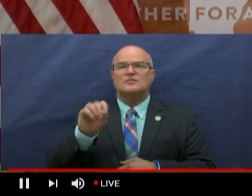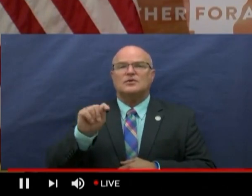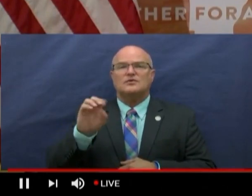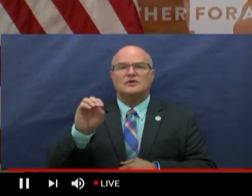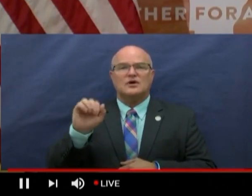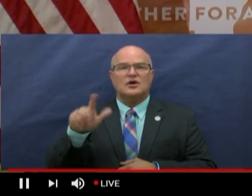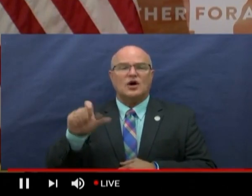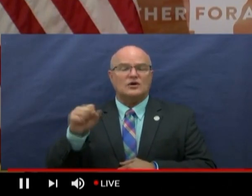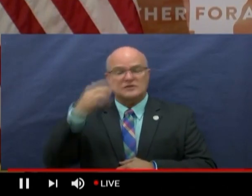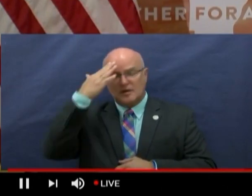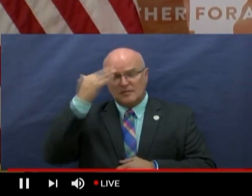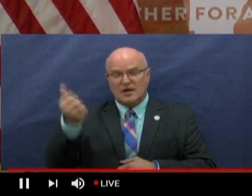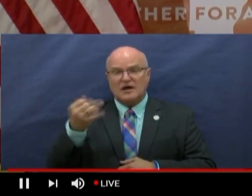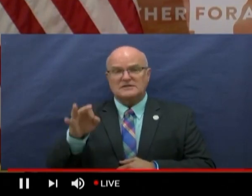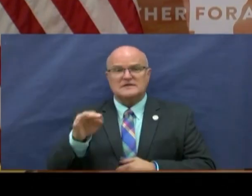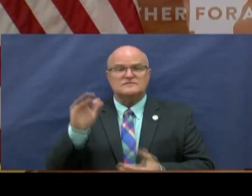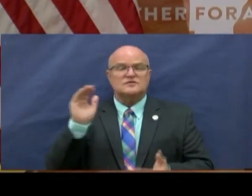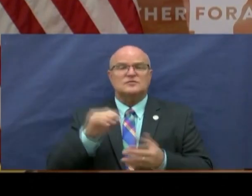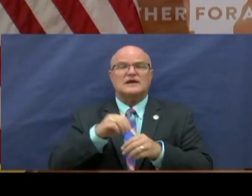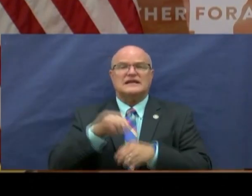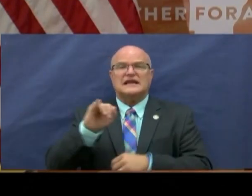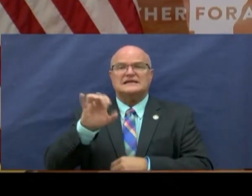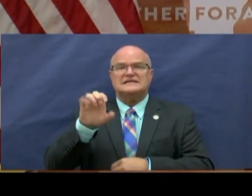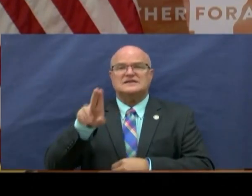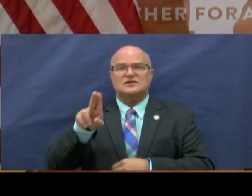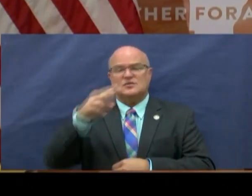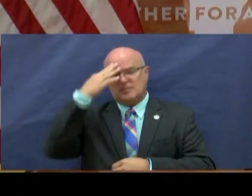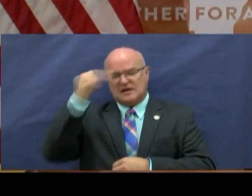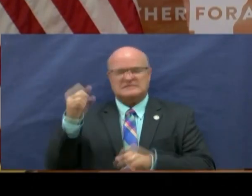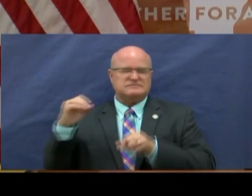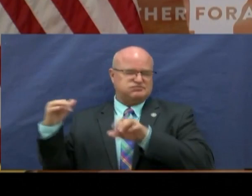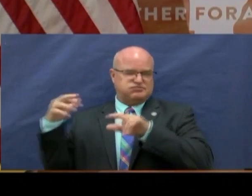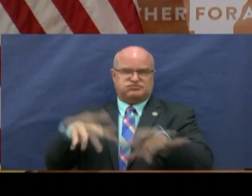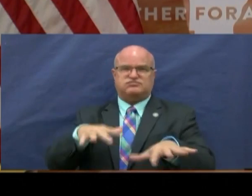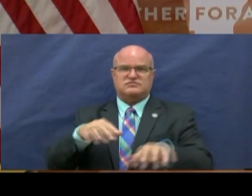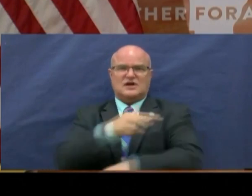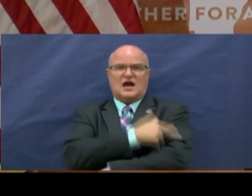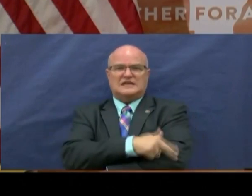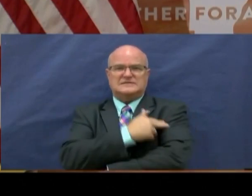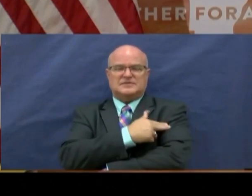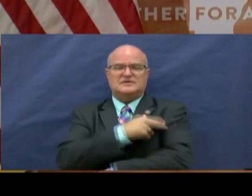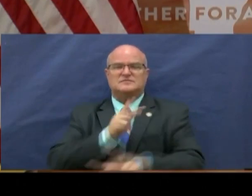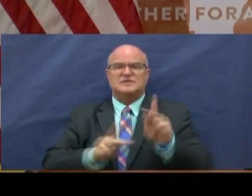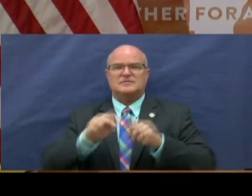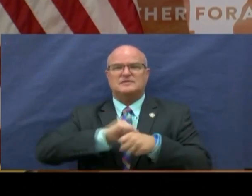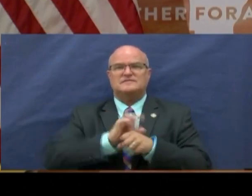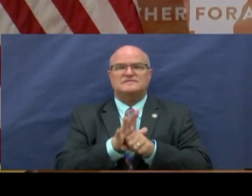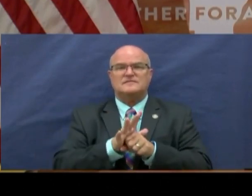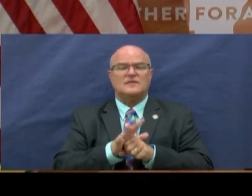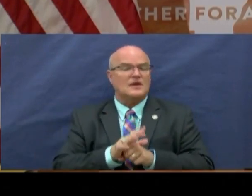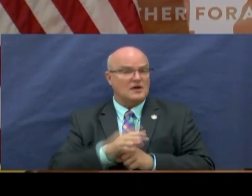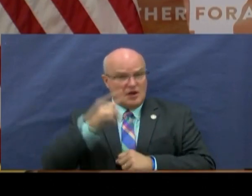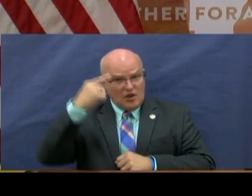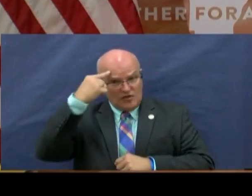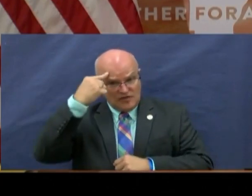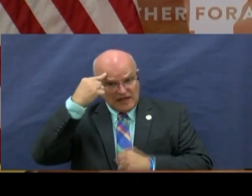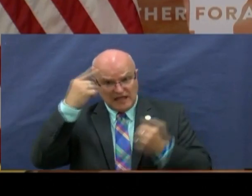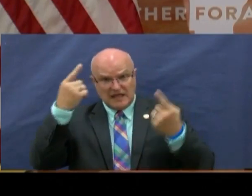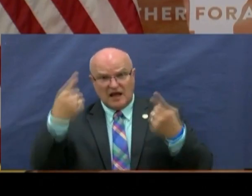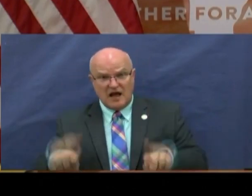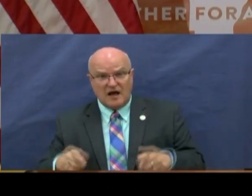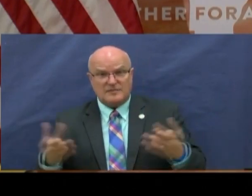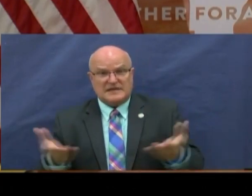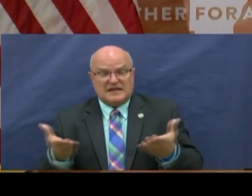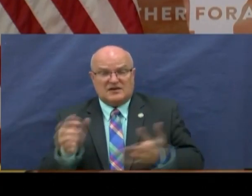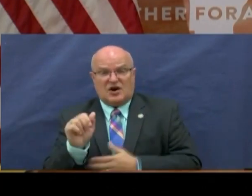factors to remain in the ICU due to the overflow of cases. Do you anticipate any type of protocols like this happening here